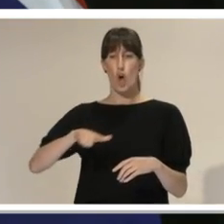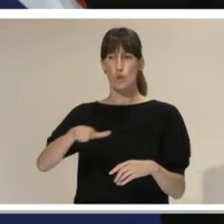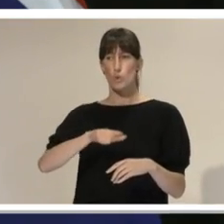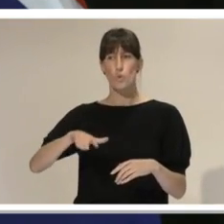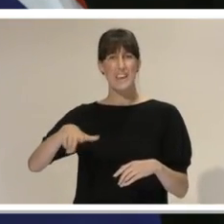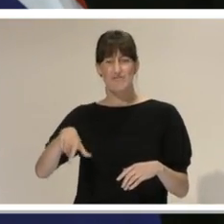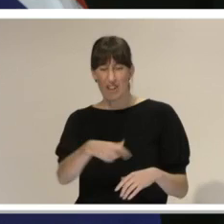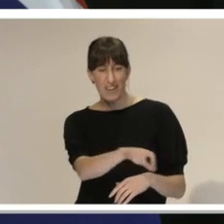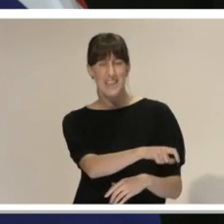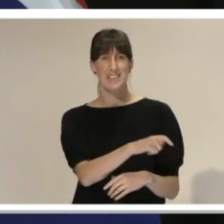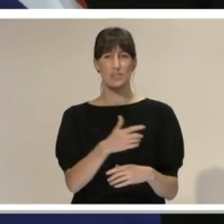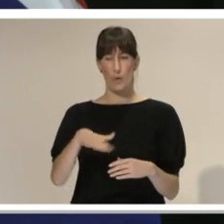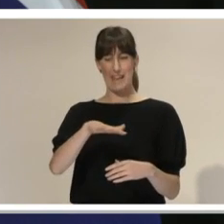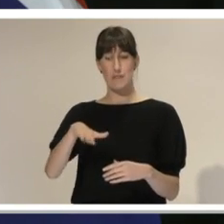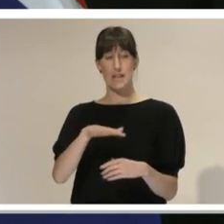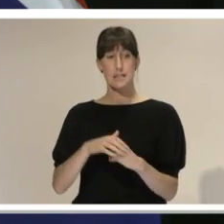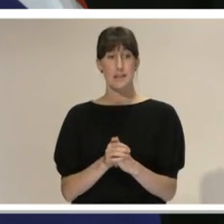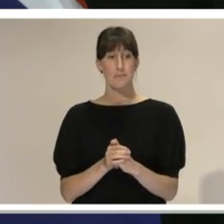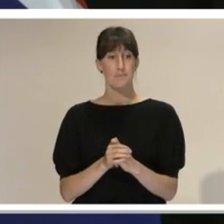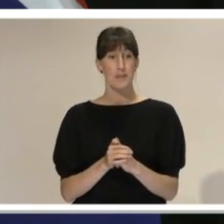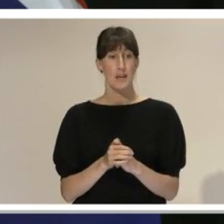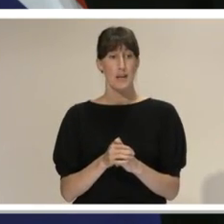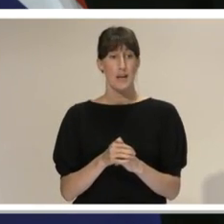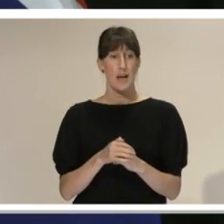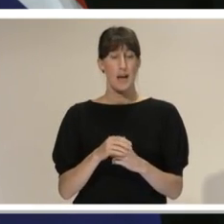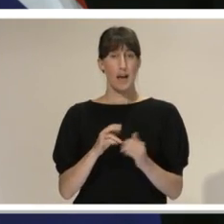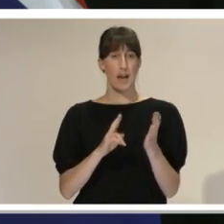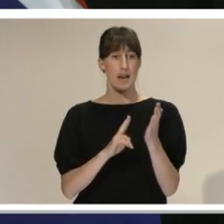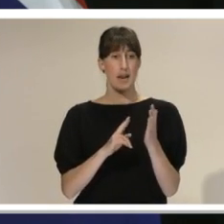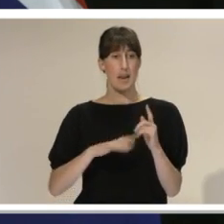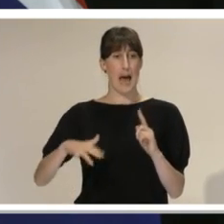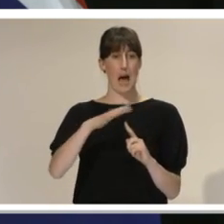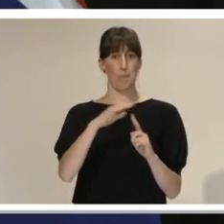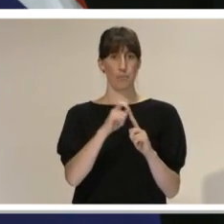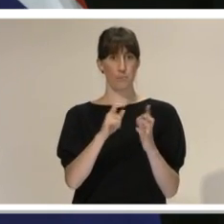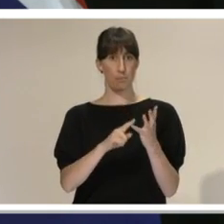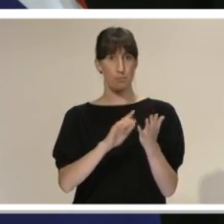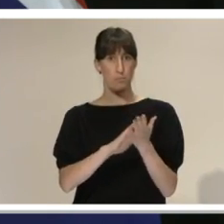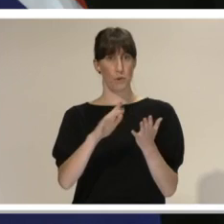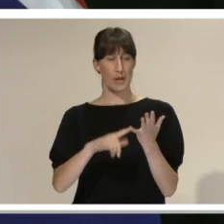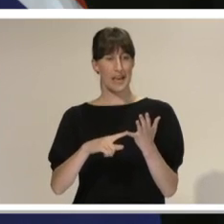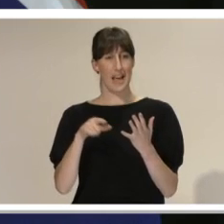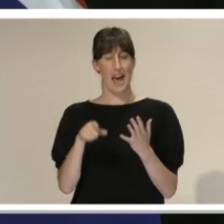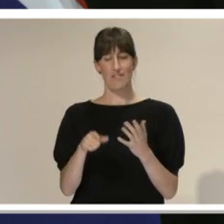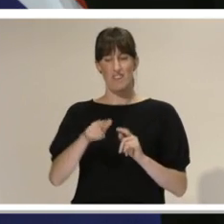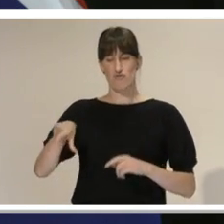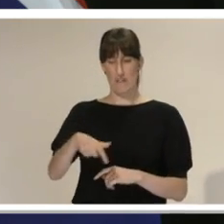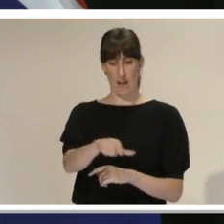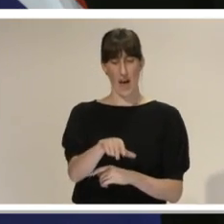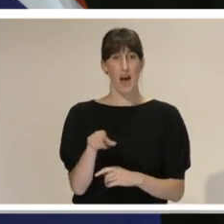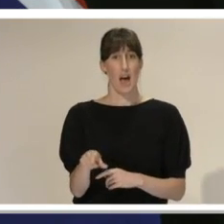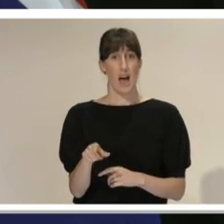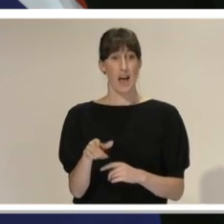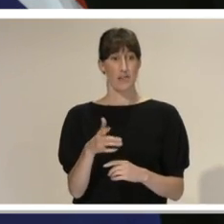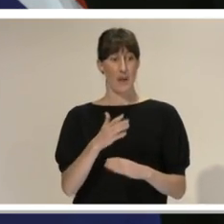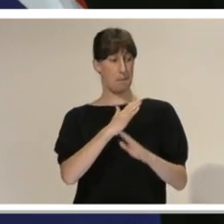Waitahanui near Taupo have put a rāhui on their river, and it's stopping licensed anglers from fishing there. Those anglers are upset. They say they